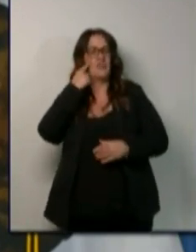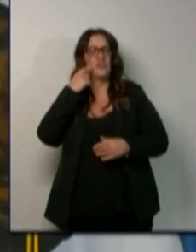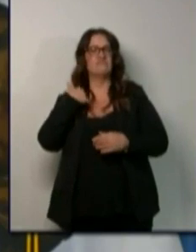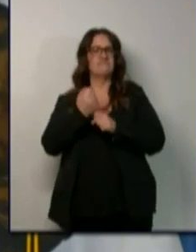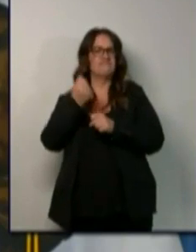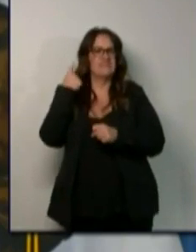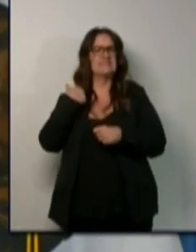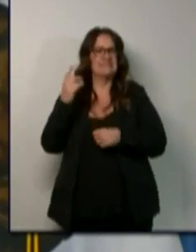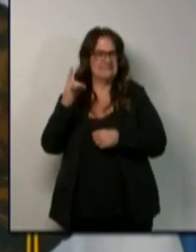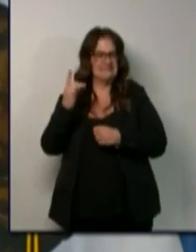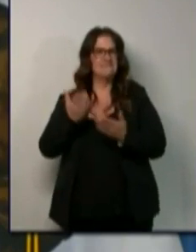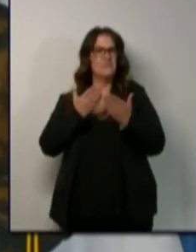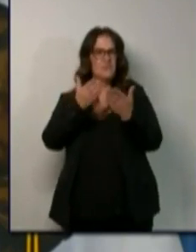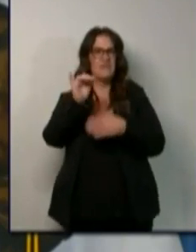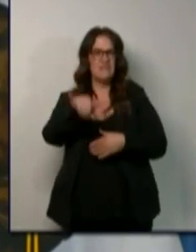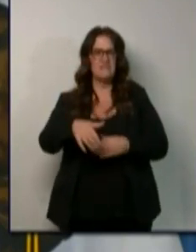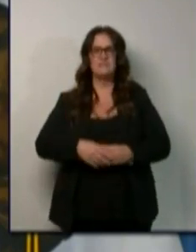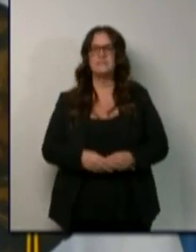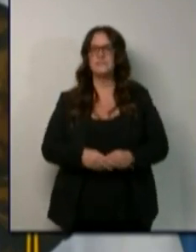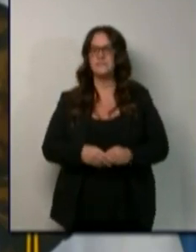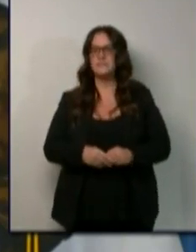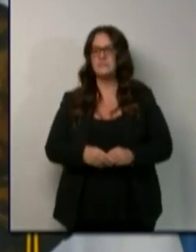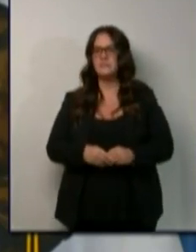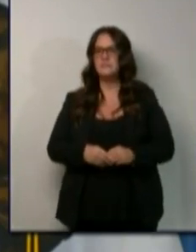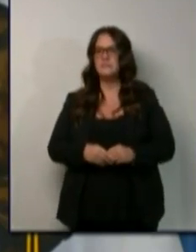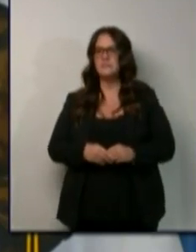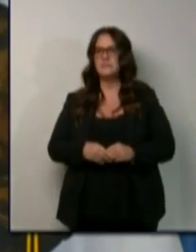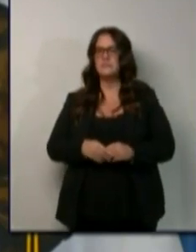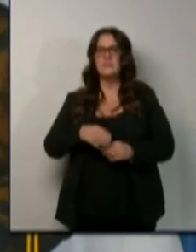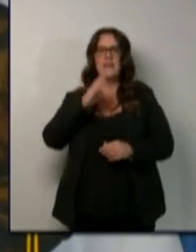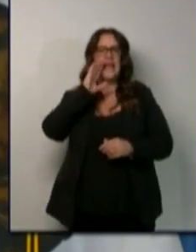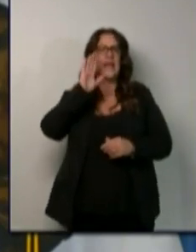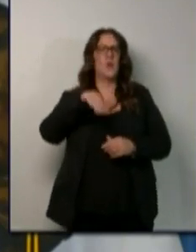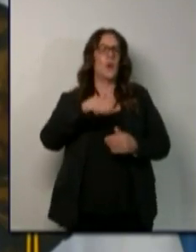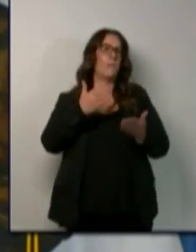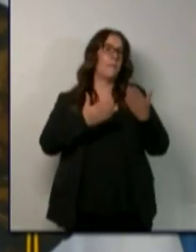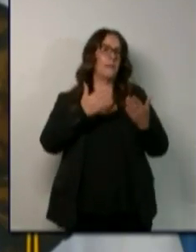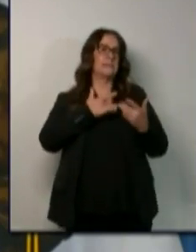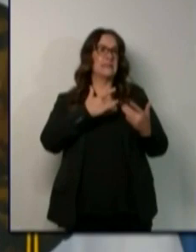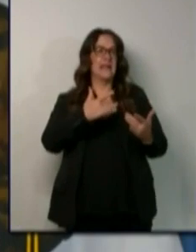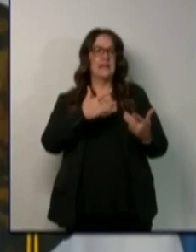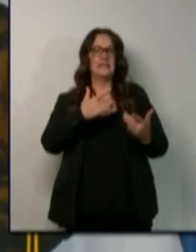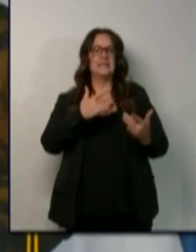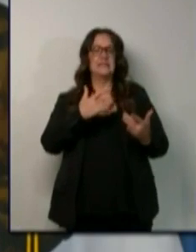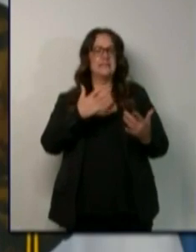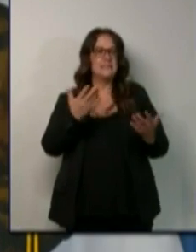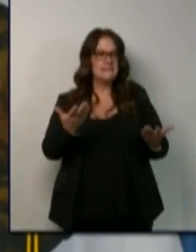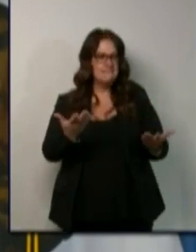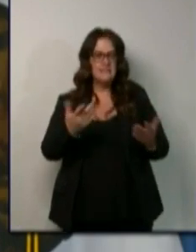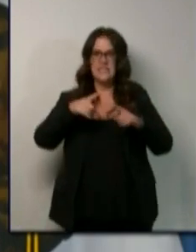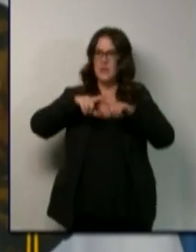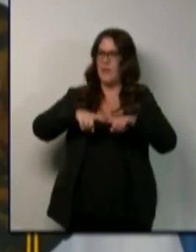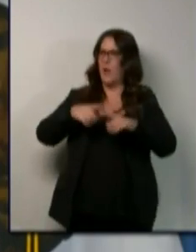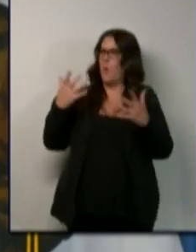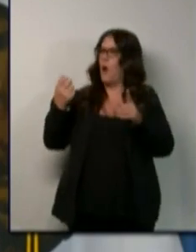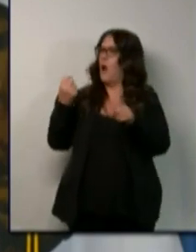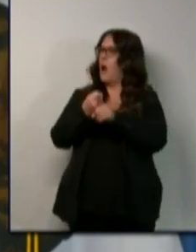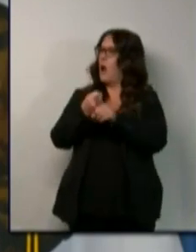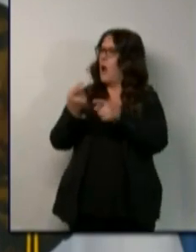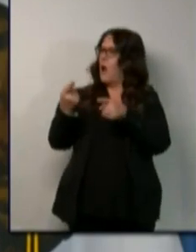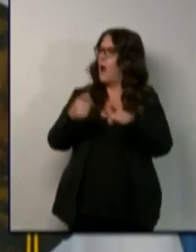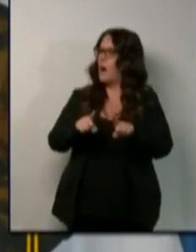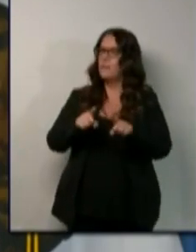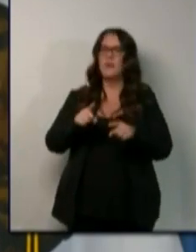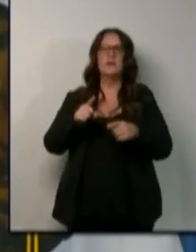a side comment. I said, play the tape, because it's not unlikely that I'll be forced by conditions to come